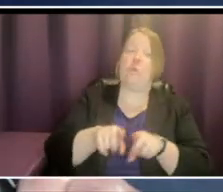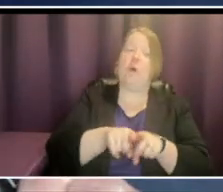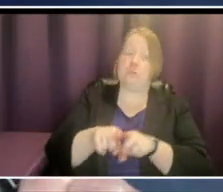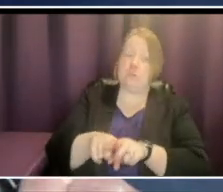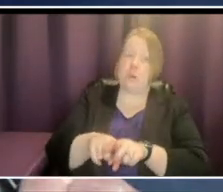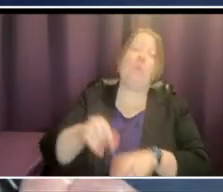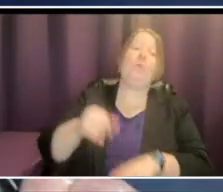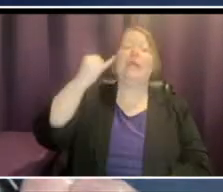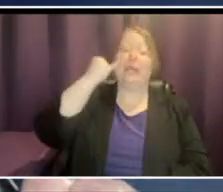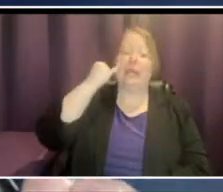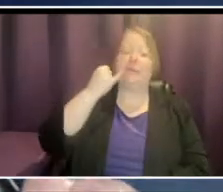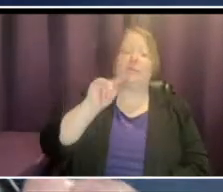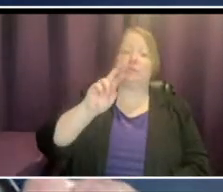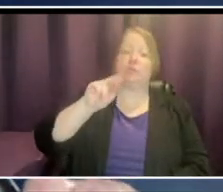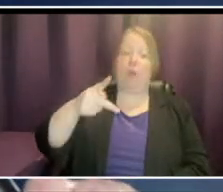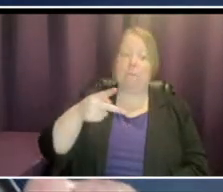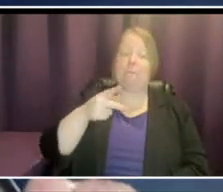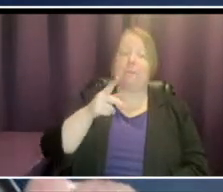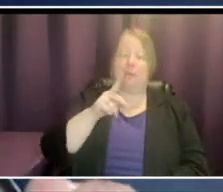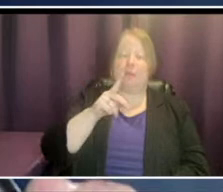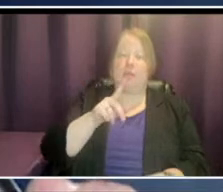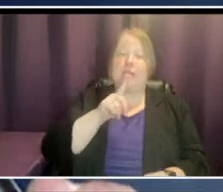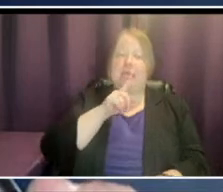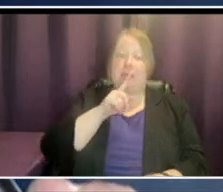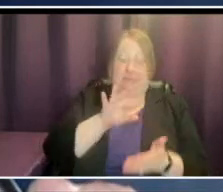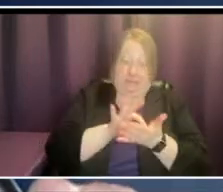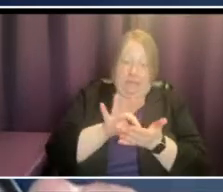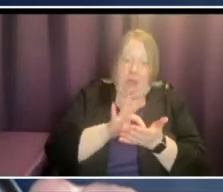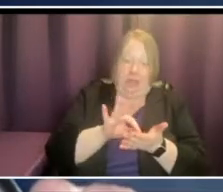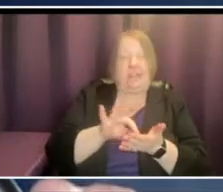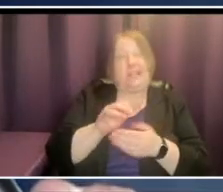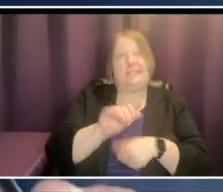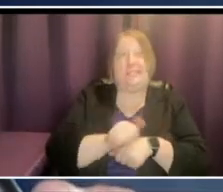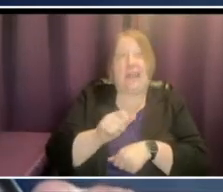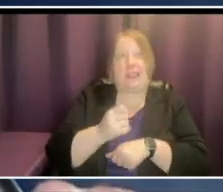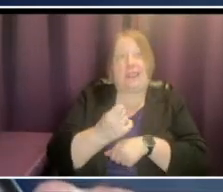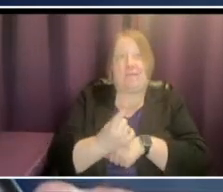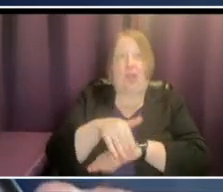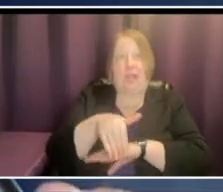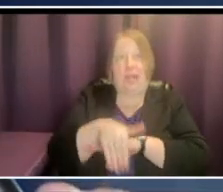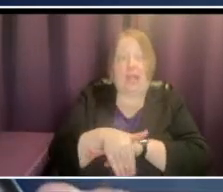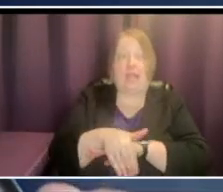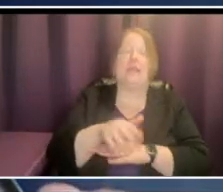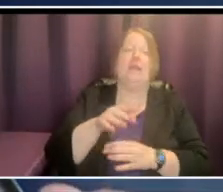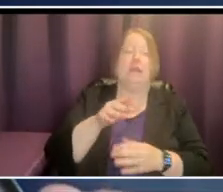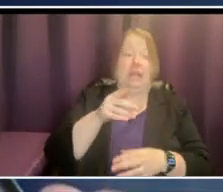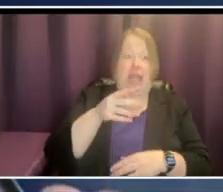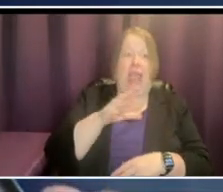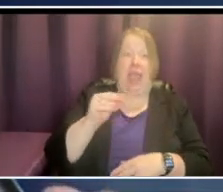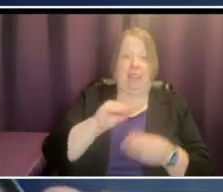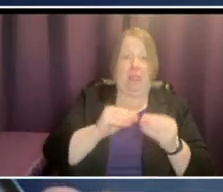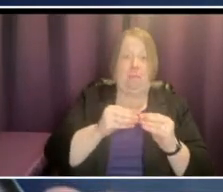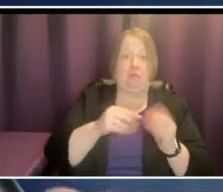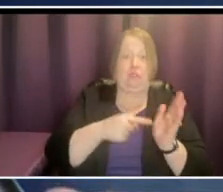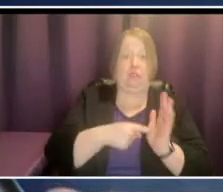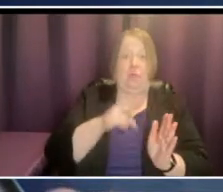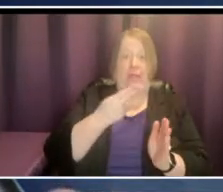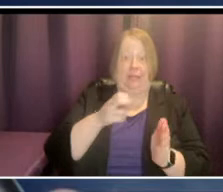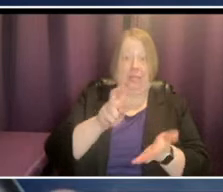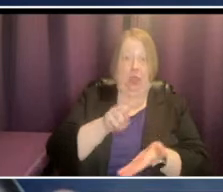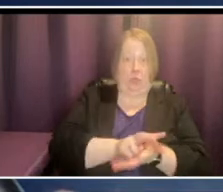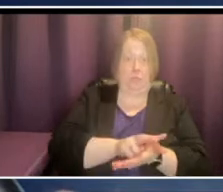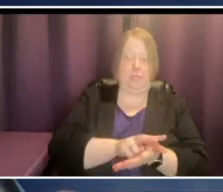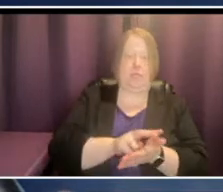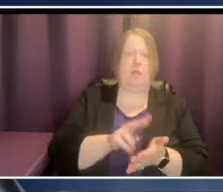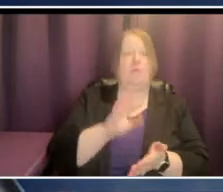if Trump is losing by 10 or 11 o'clock at night, it's going to be even crazier. No, because he's going to sit right there and